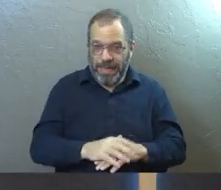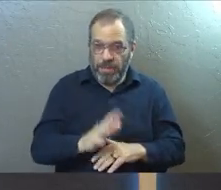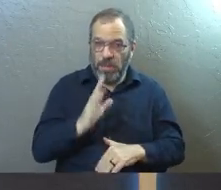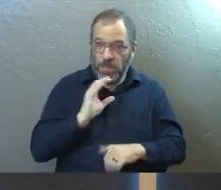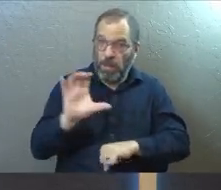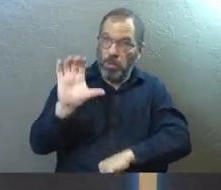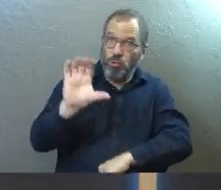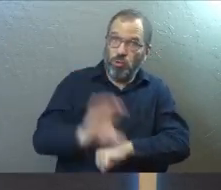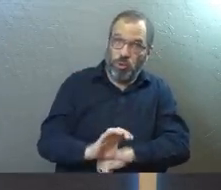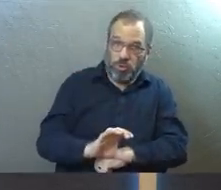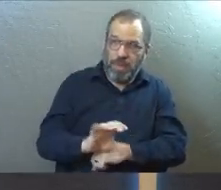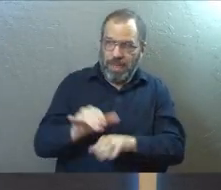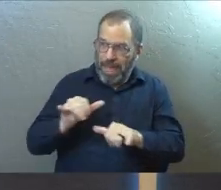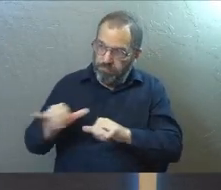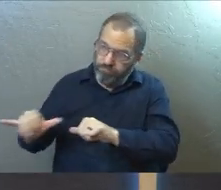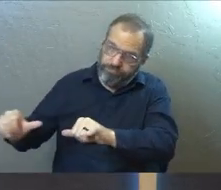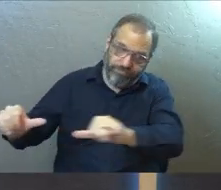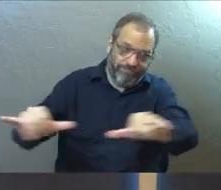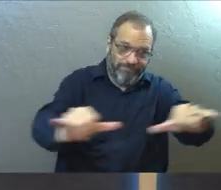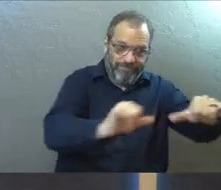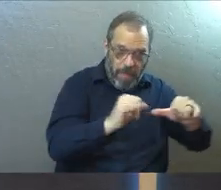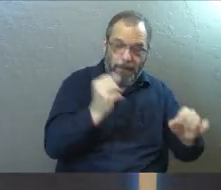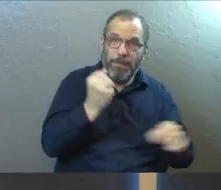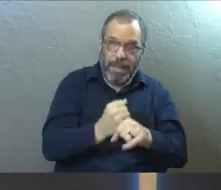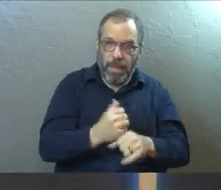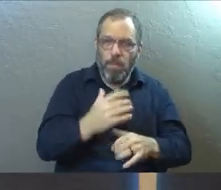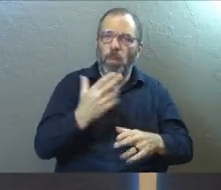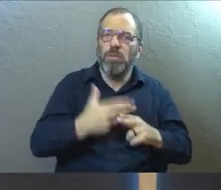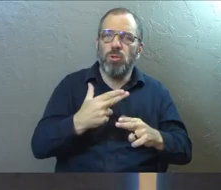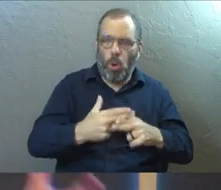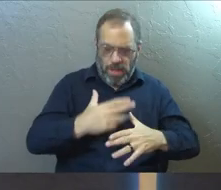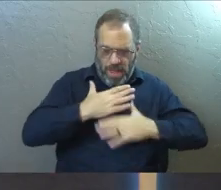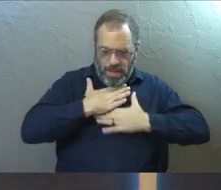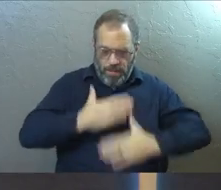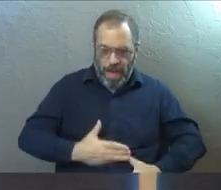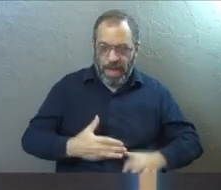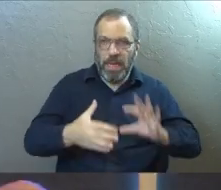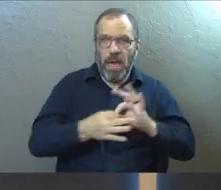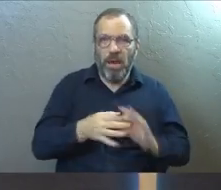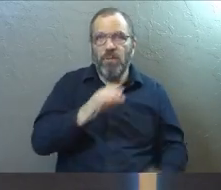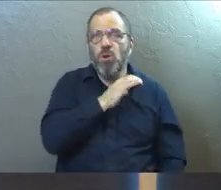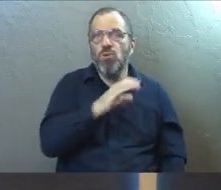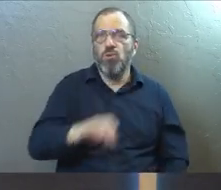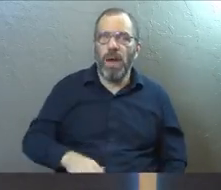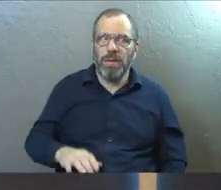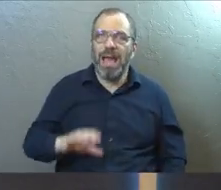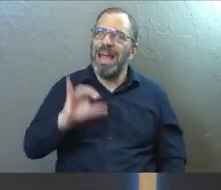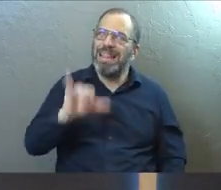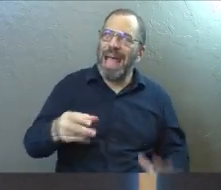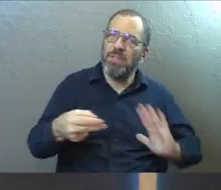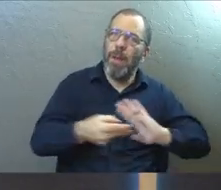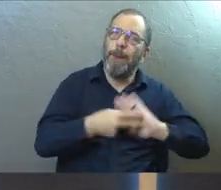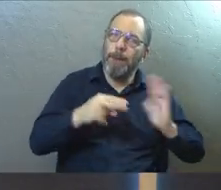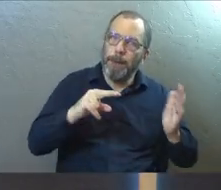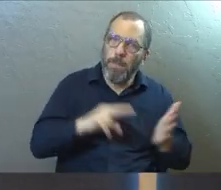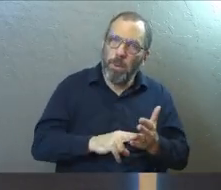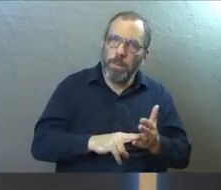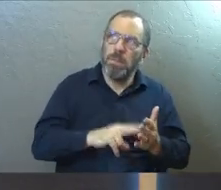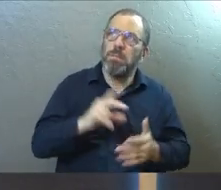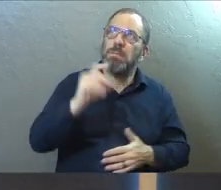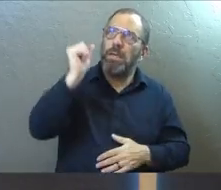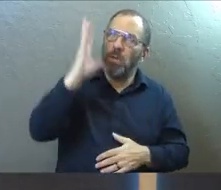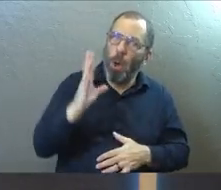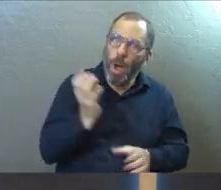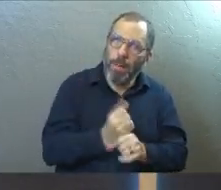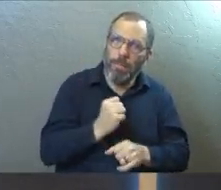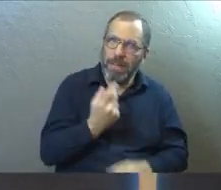of Christ and how we all make up the body of Christ, how we are all different parts of the church. And that's intentional. It's intentional design by God to